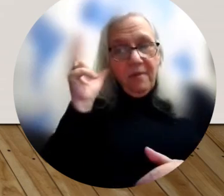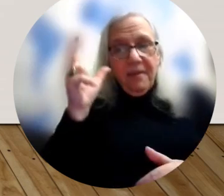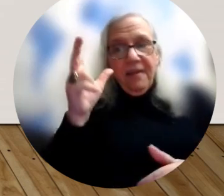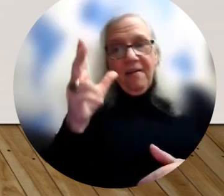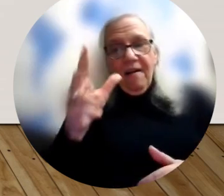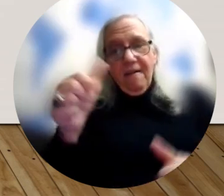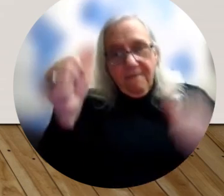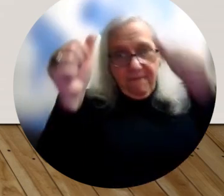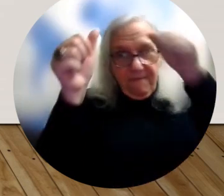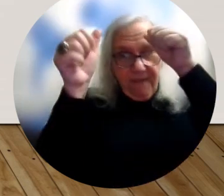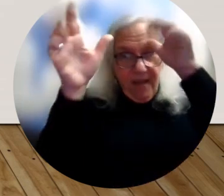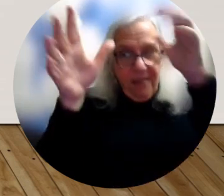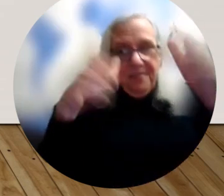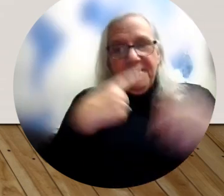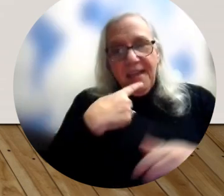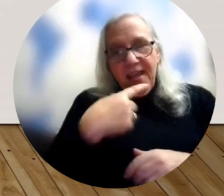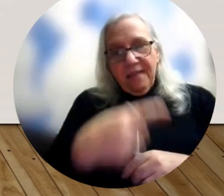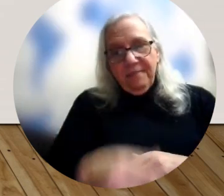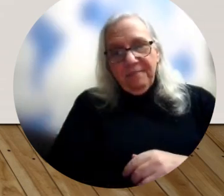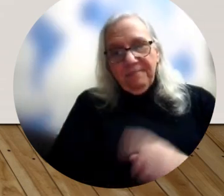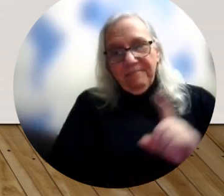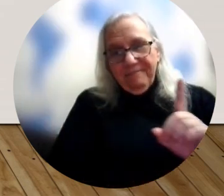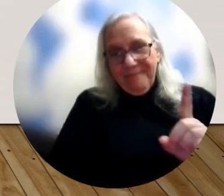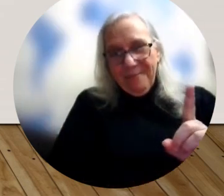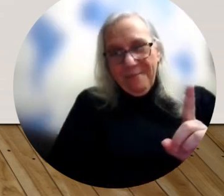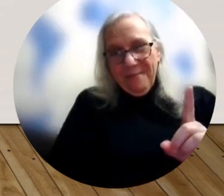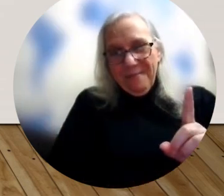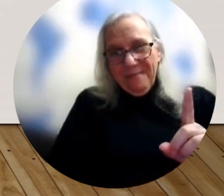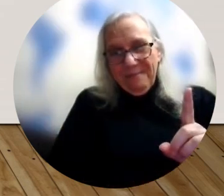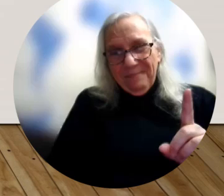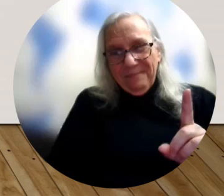day we will hear our Father say,